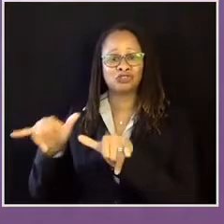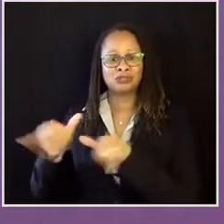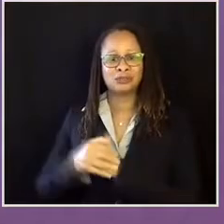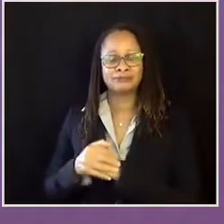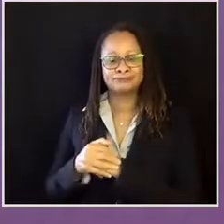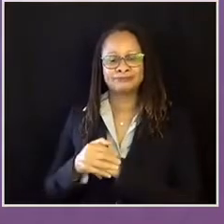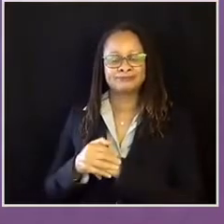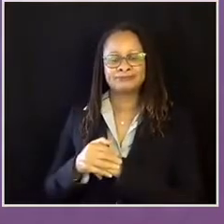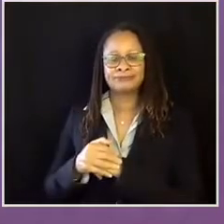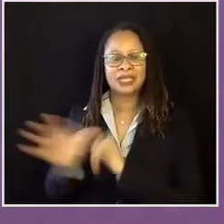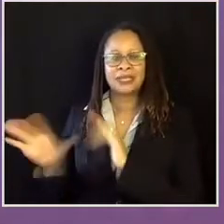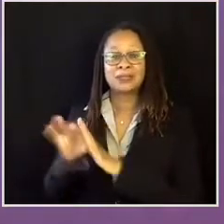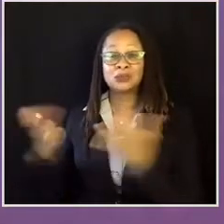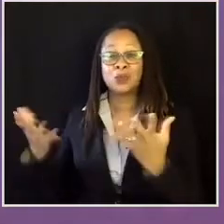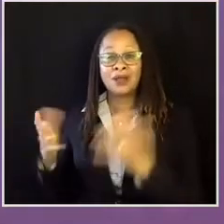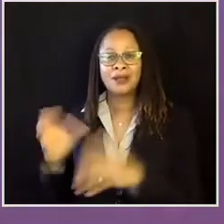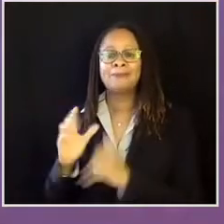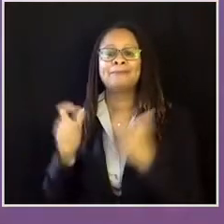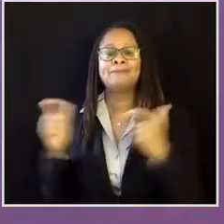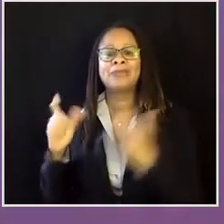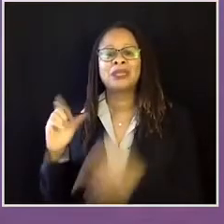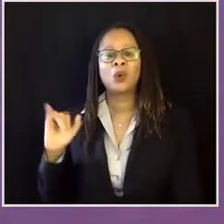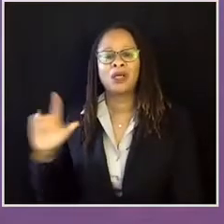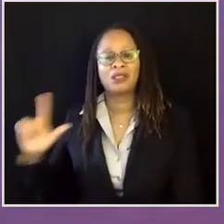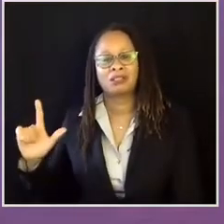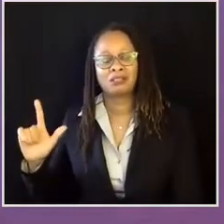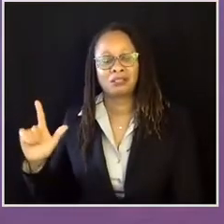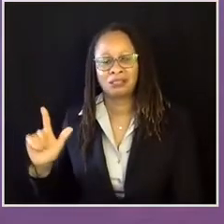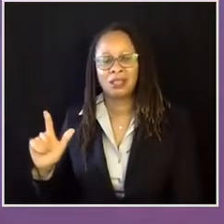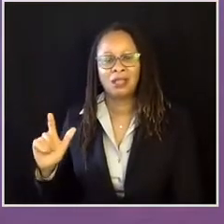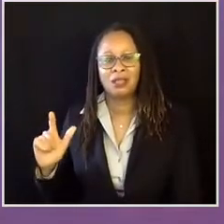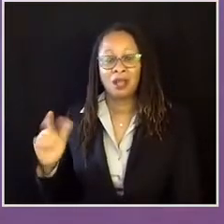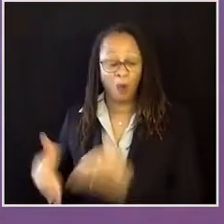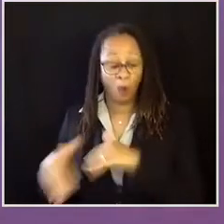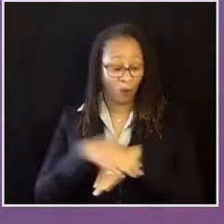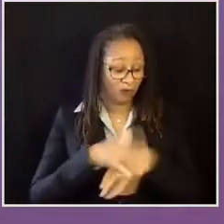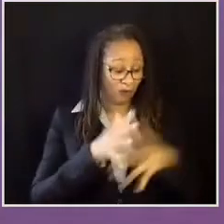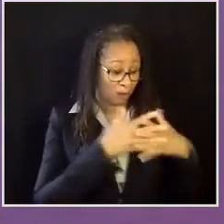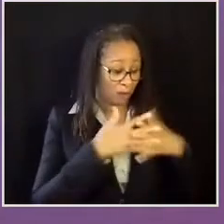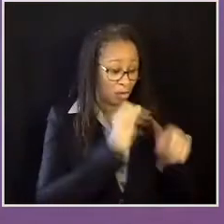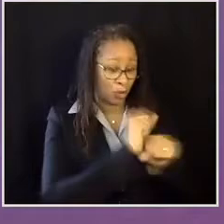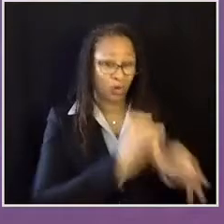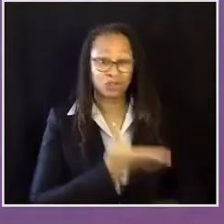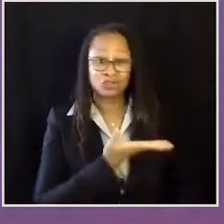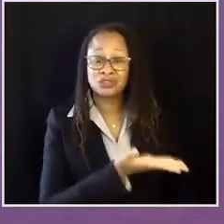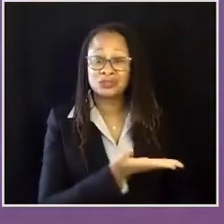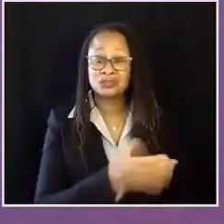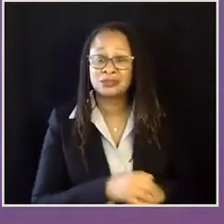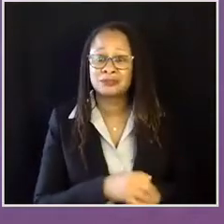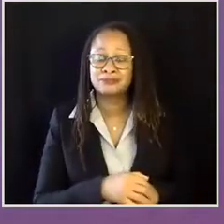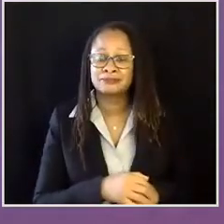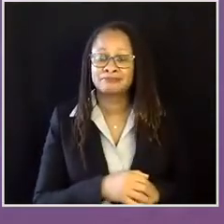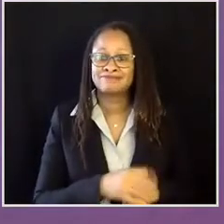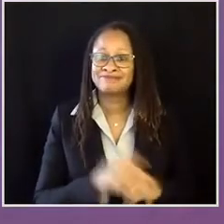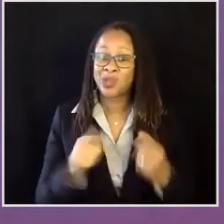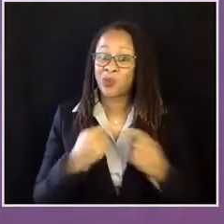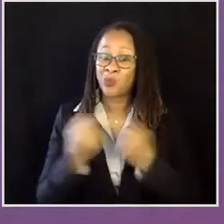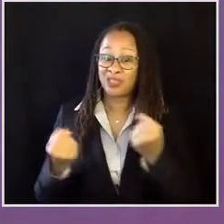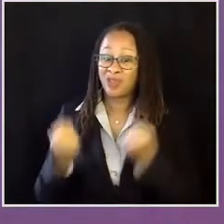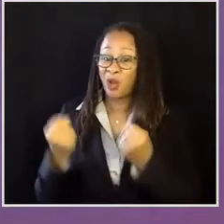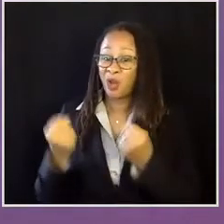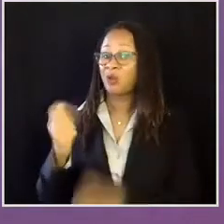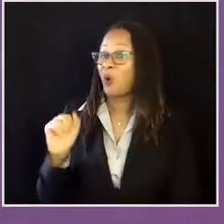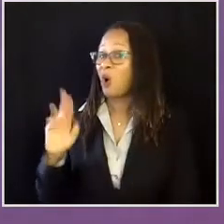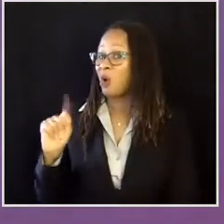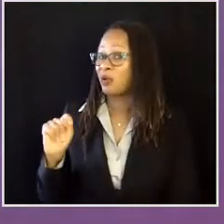He picks big oil. He picks big oil companies over American workers. Even when the automobile industry agreed, he'll